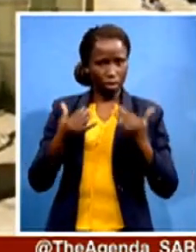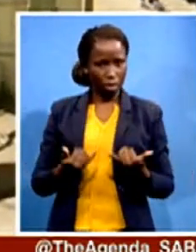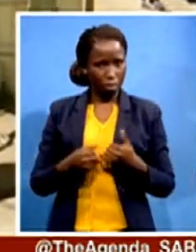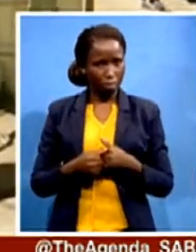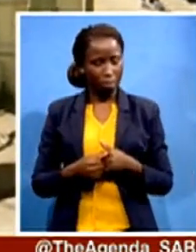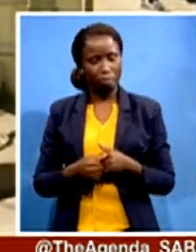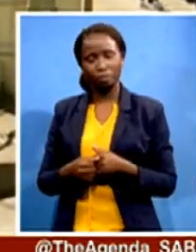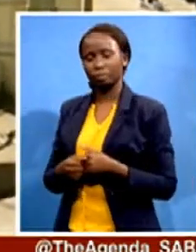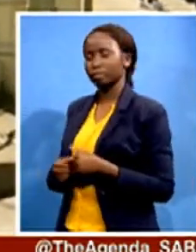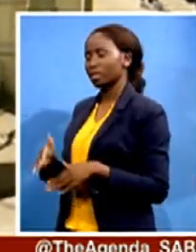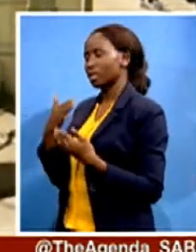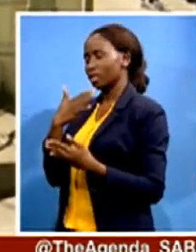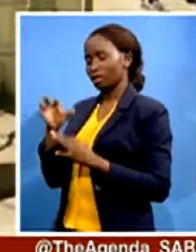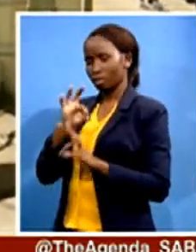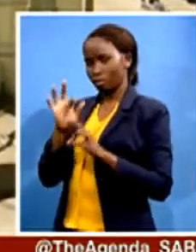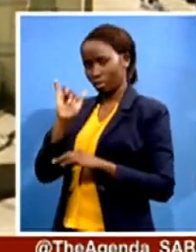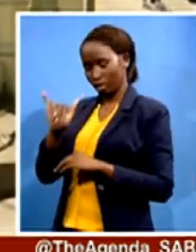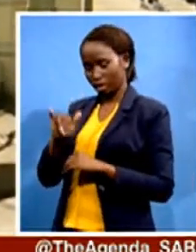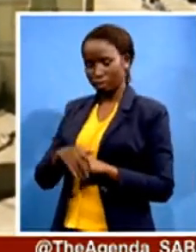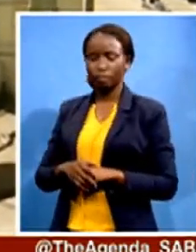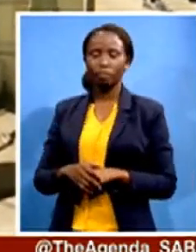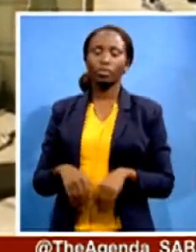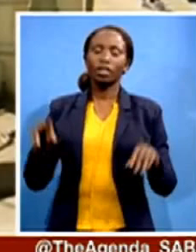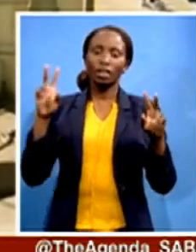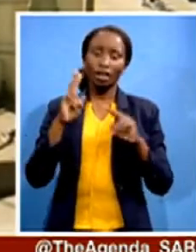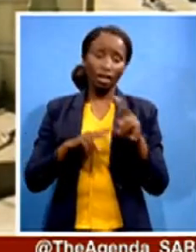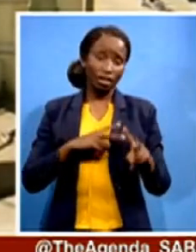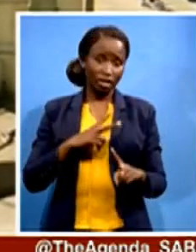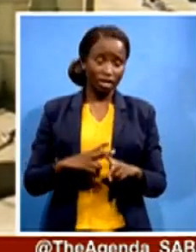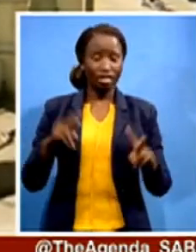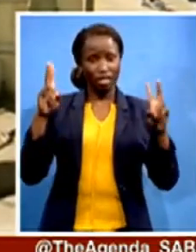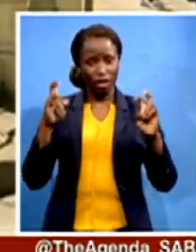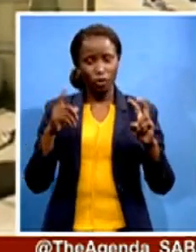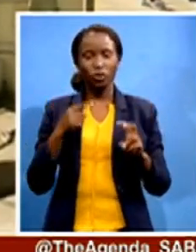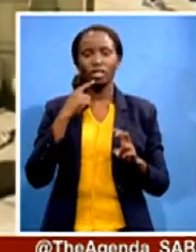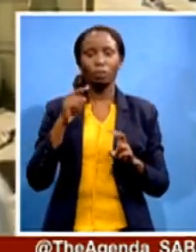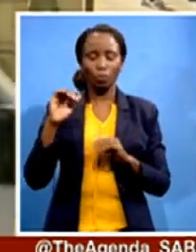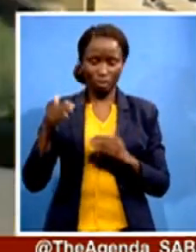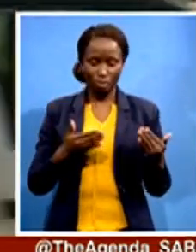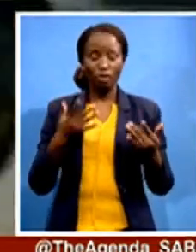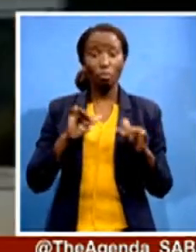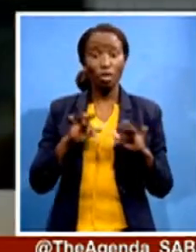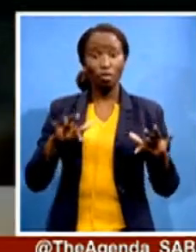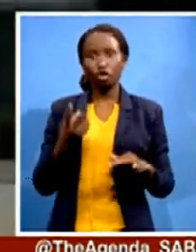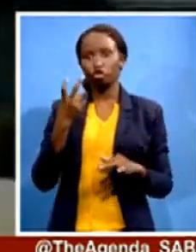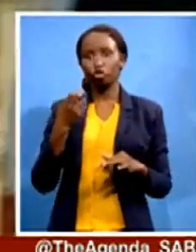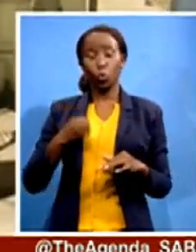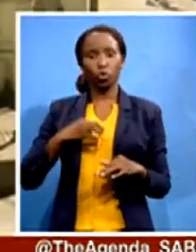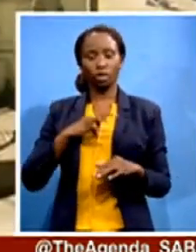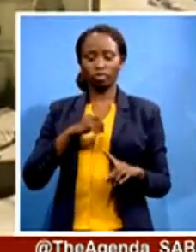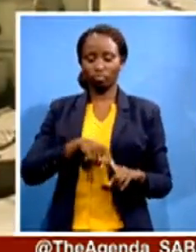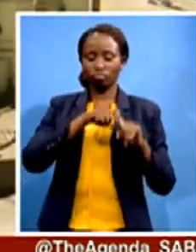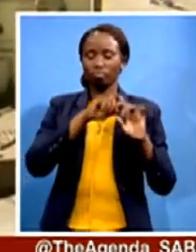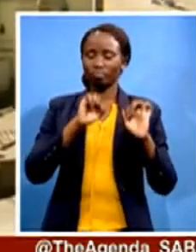we issued a statement on that regard, welcoming the suspension of those two officials. It was long overdue, Msasas. Students have